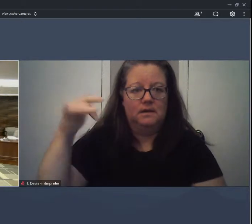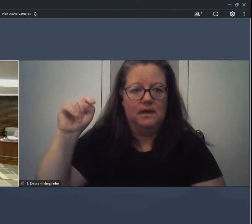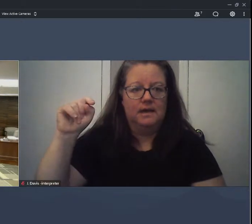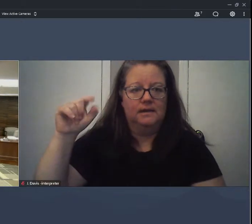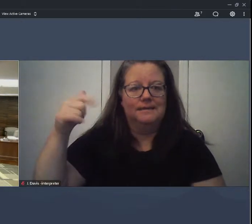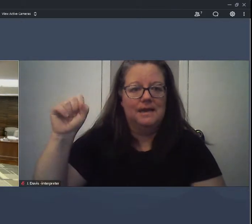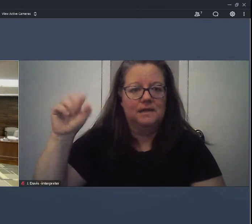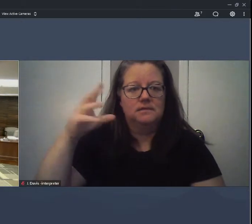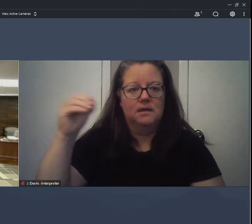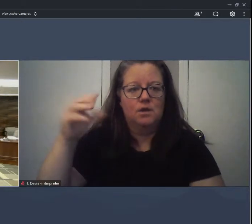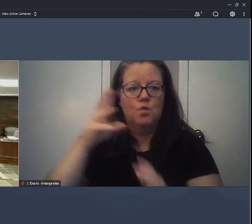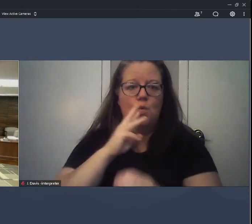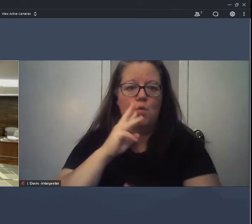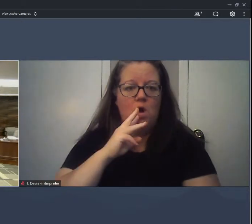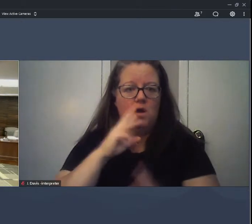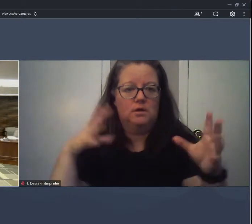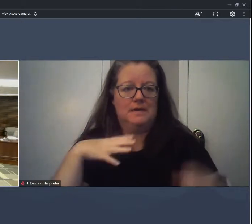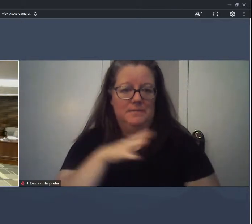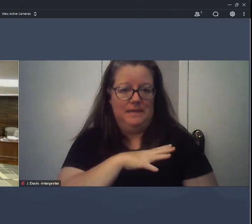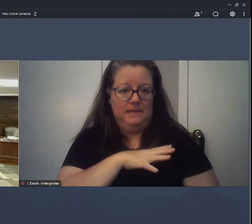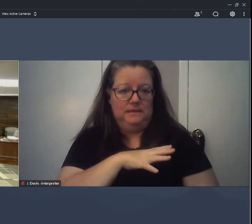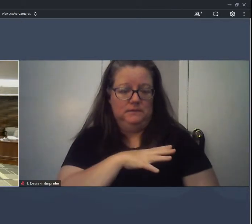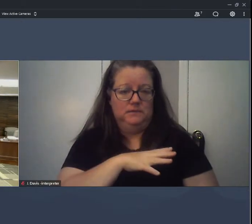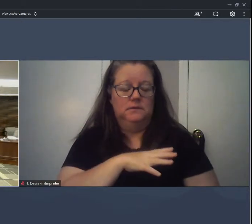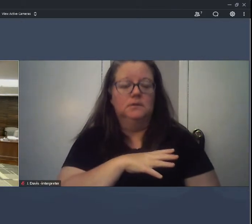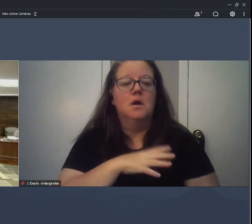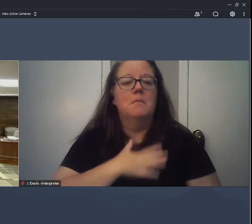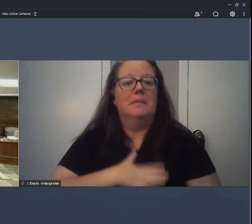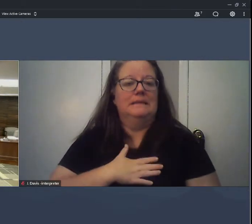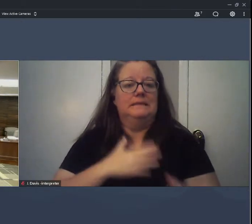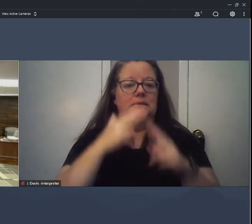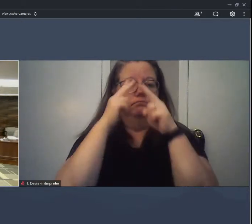Meeting. Lakeithia, would you please call the roll?